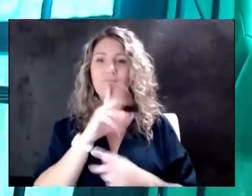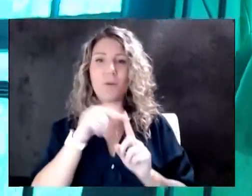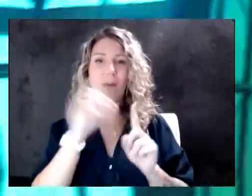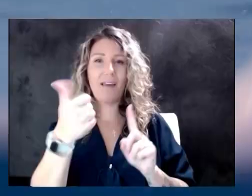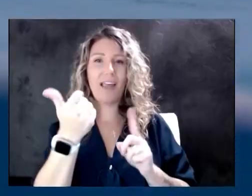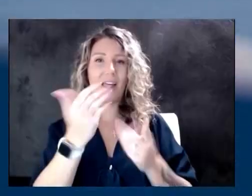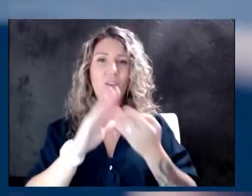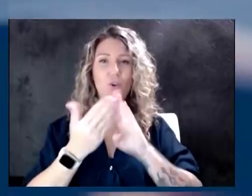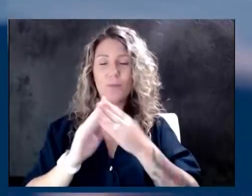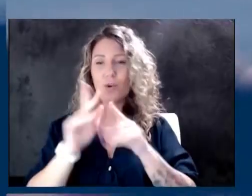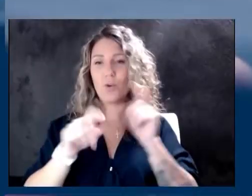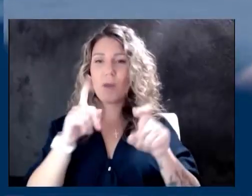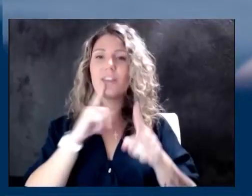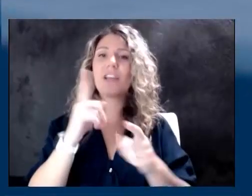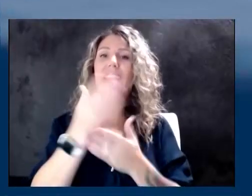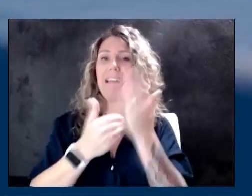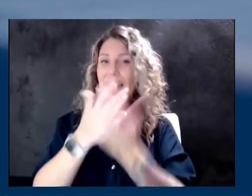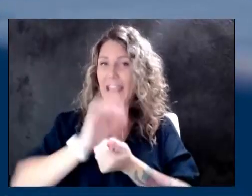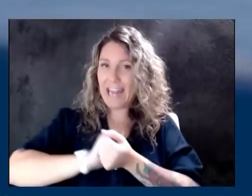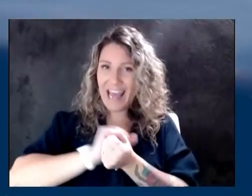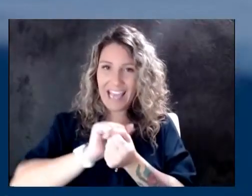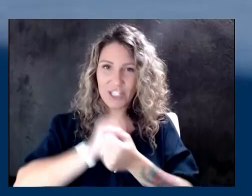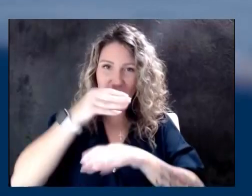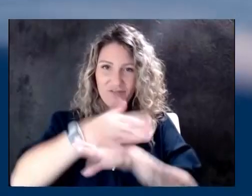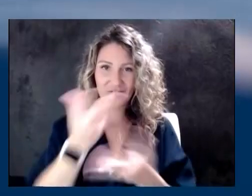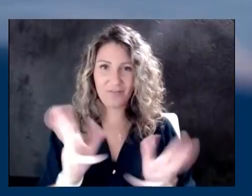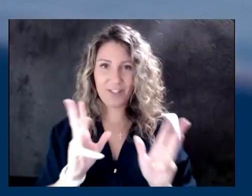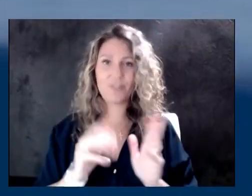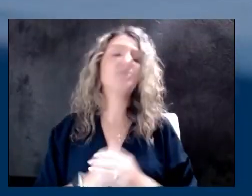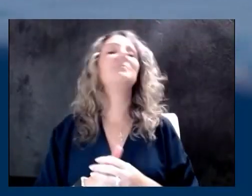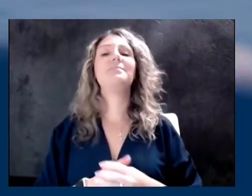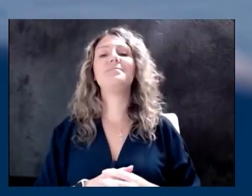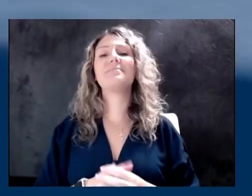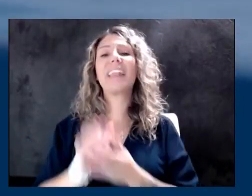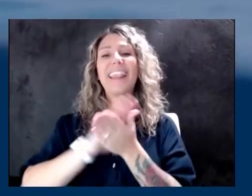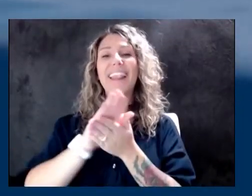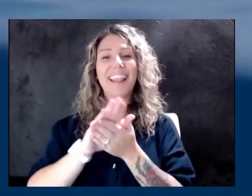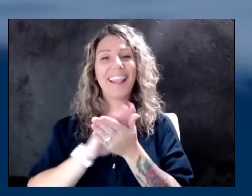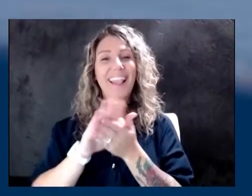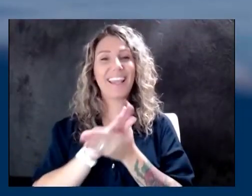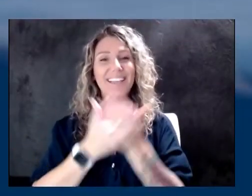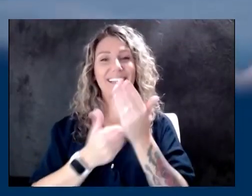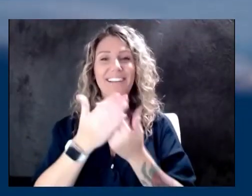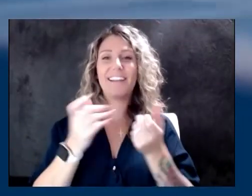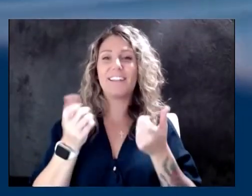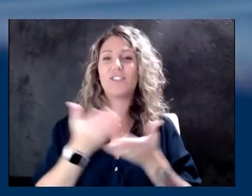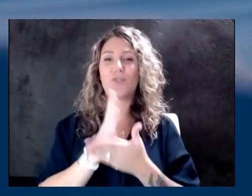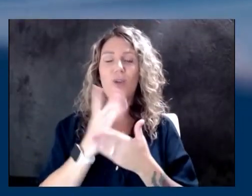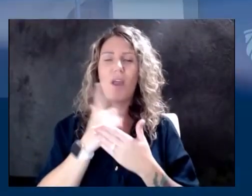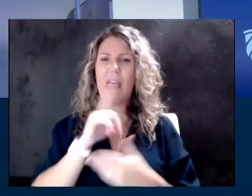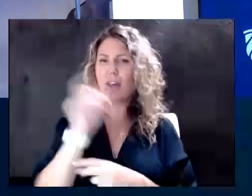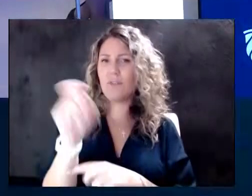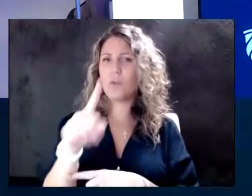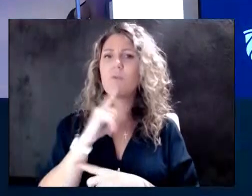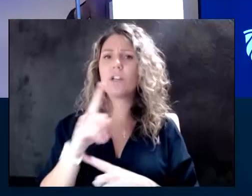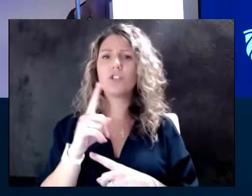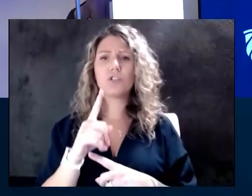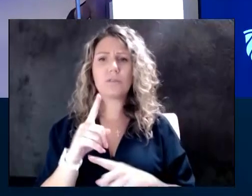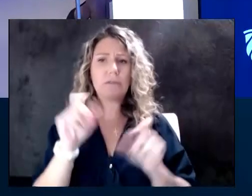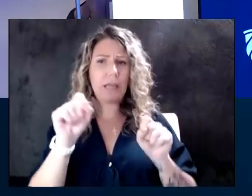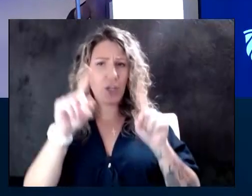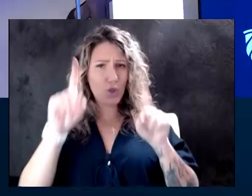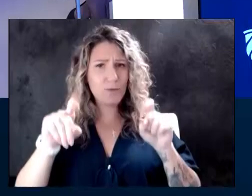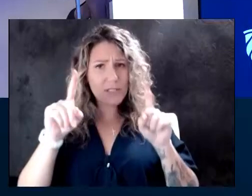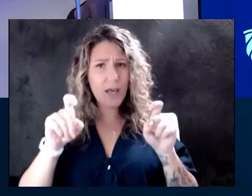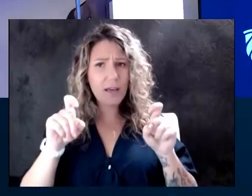after Okay, we. I like that. Yeah. All right. Clean hands. All right. Okay. So, Oh, I had a question though about can you test? Does